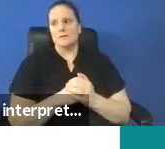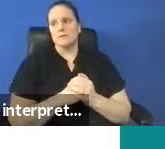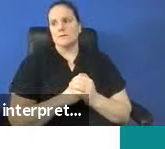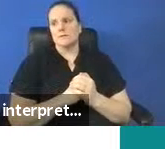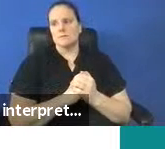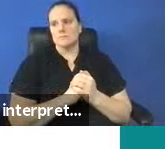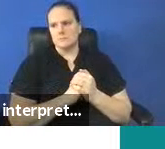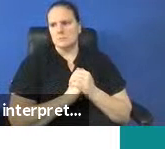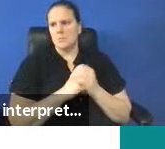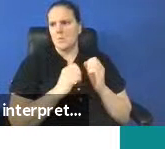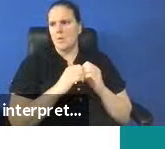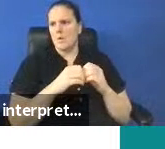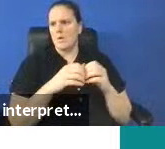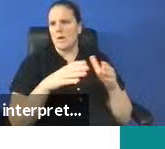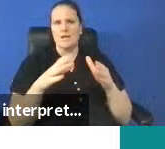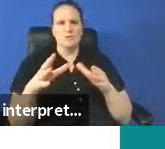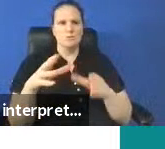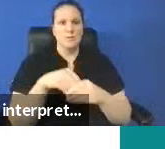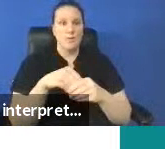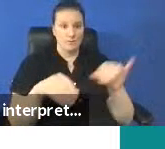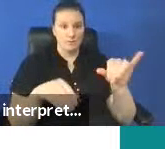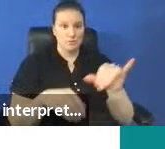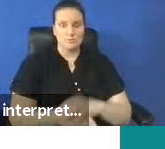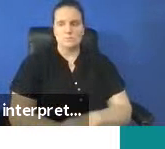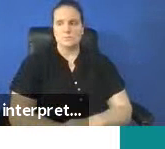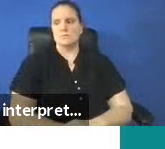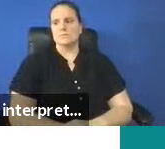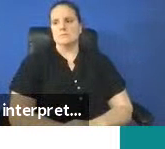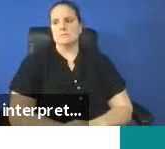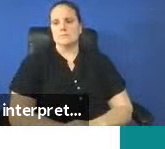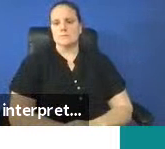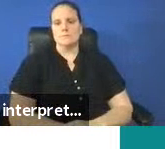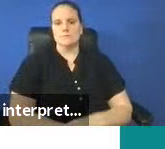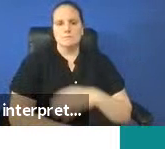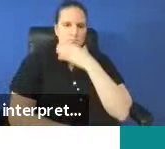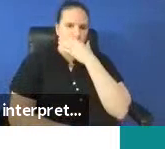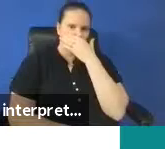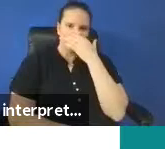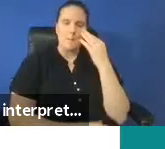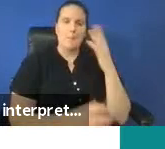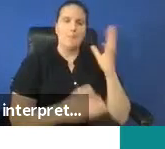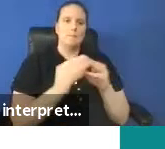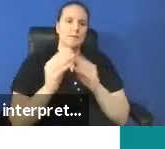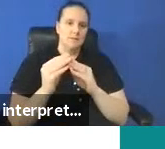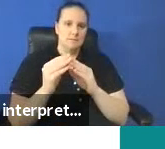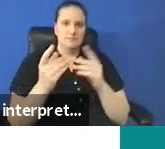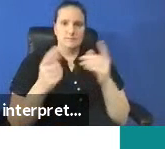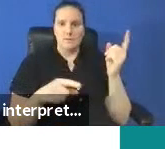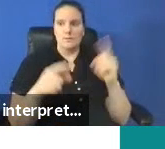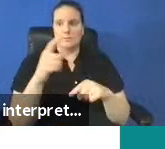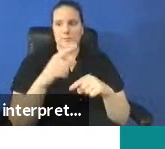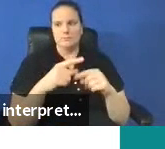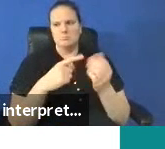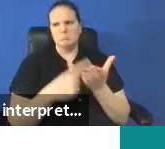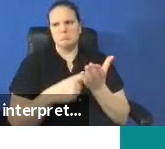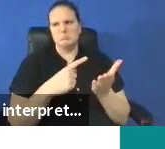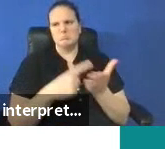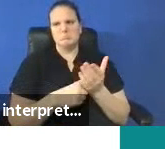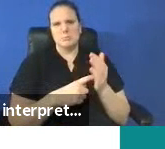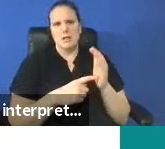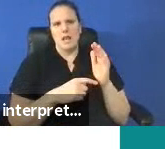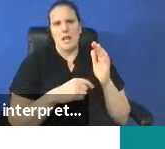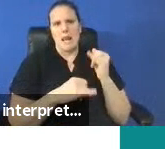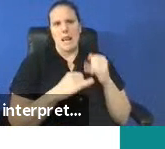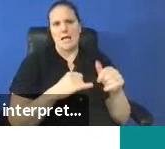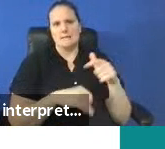ways to engage. Next slide. We have some meeting agreements. We went over this last